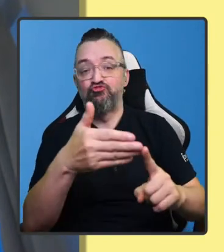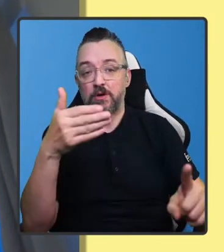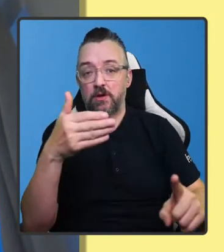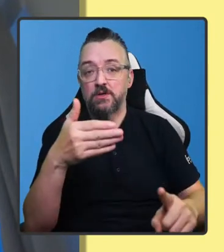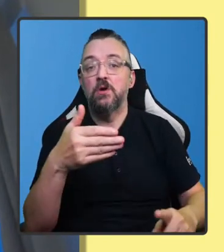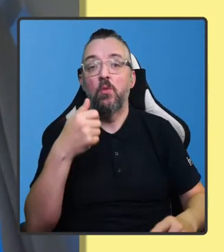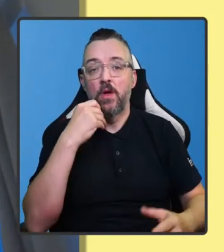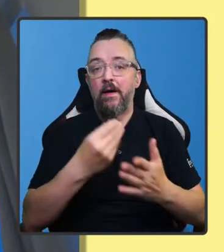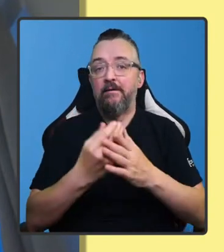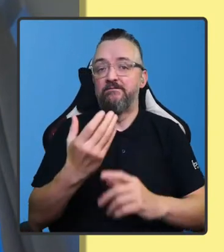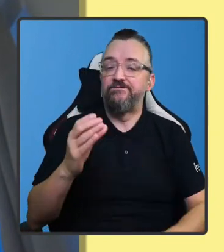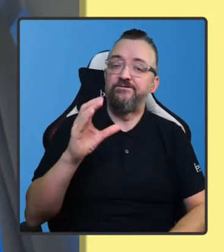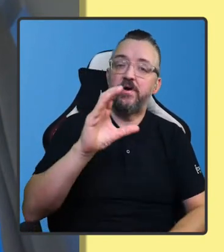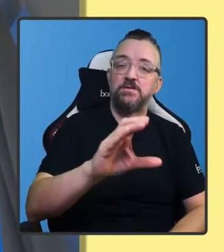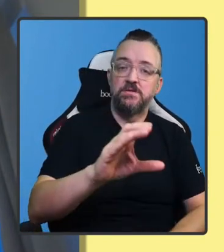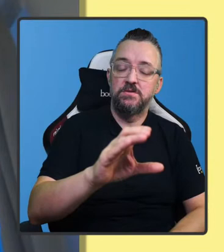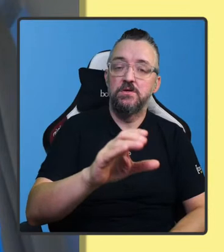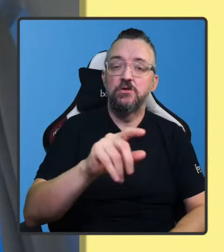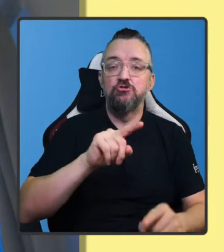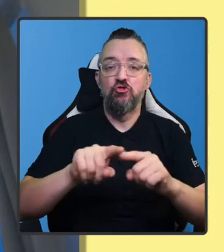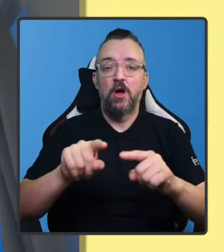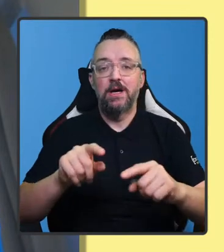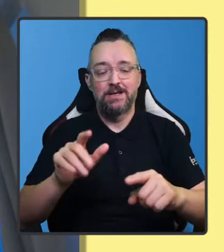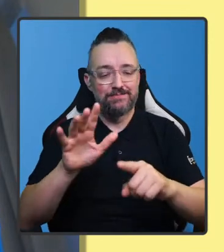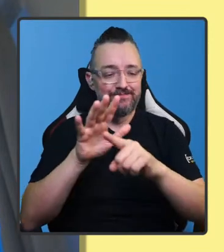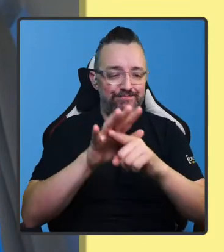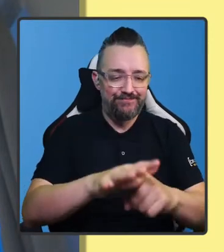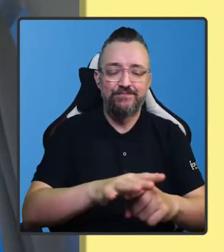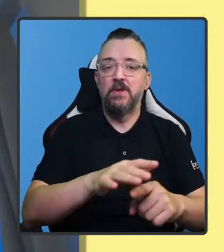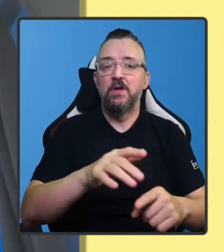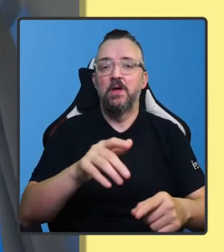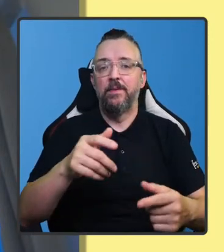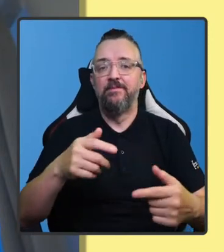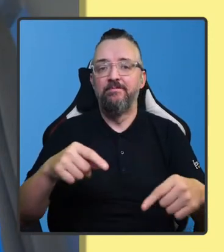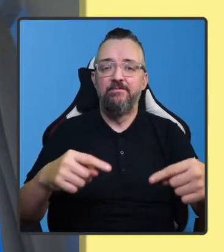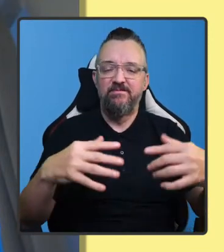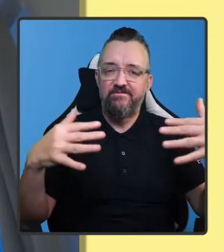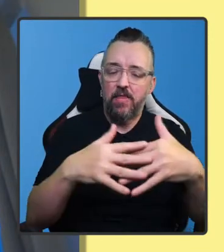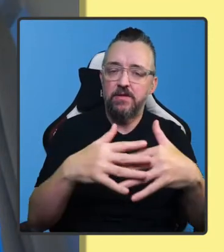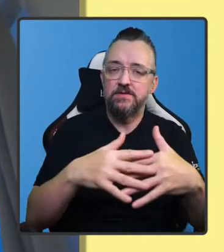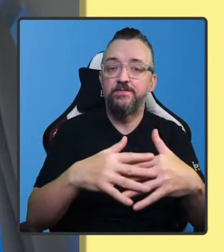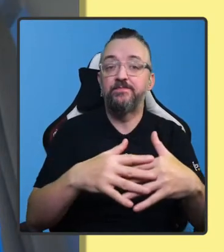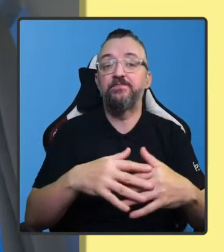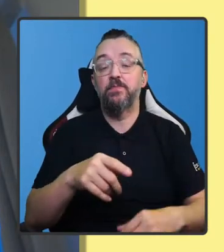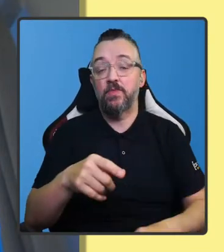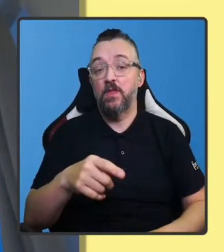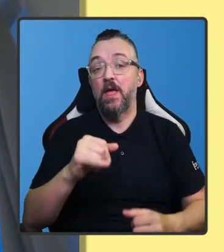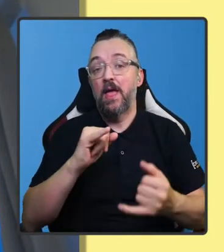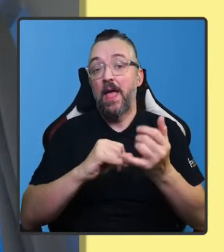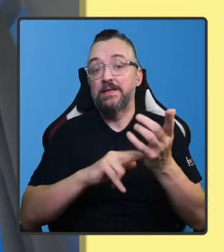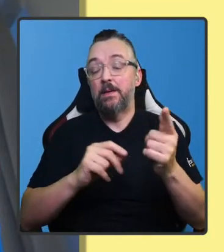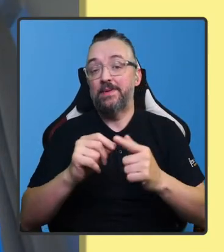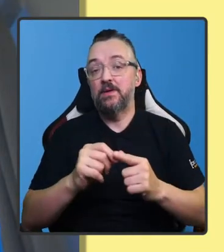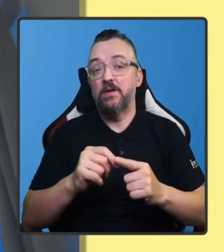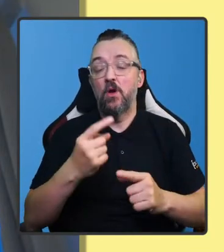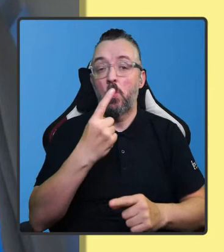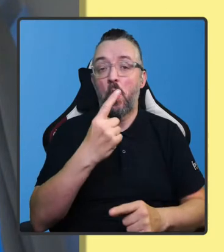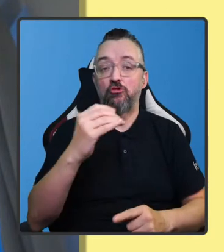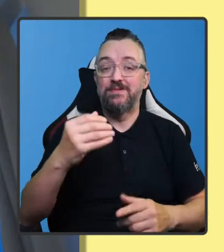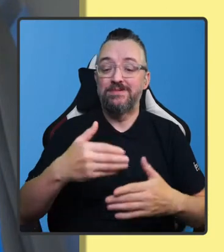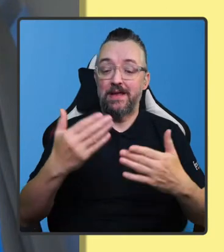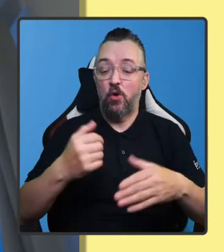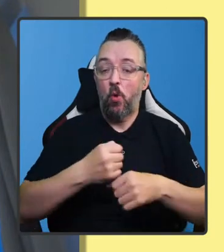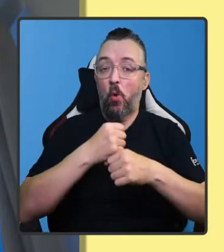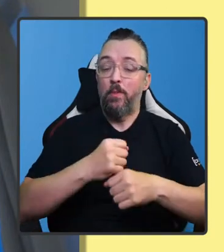support services combating violence against women and girls. As part of the SNP's 100-day commitment,